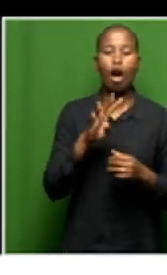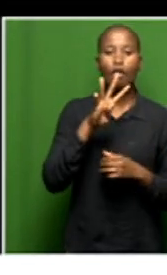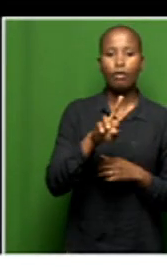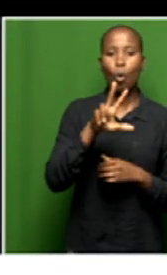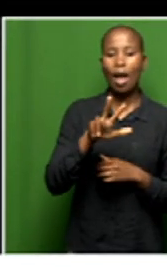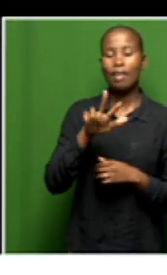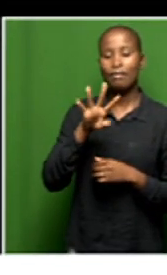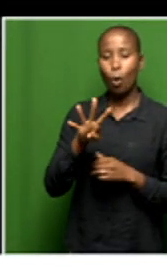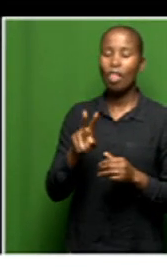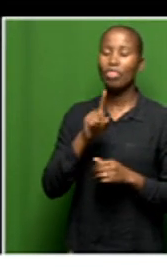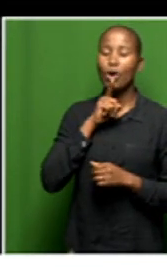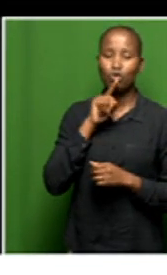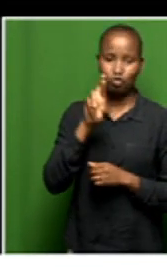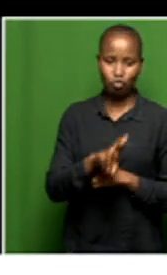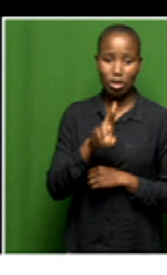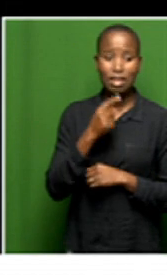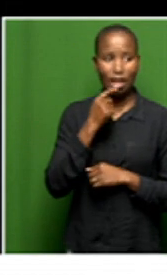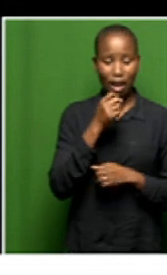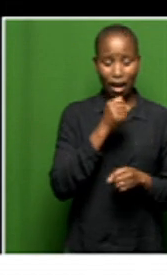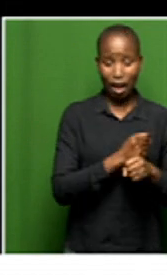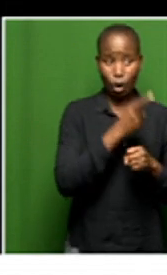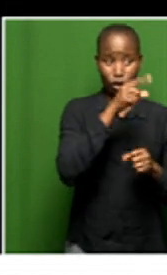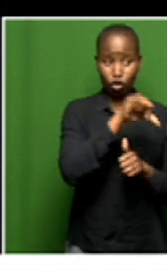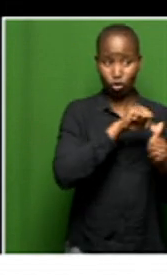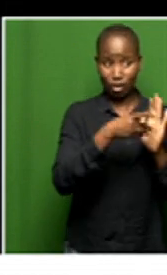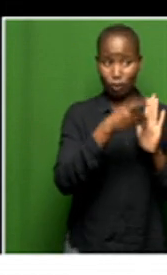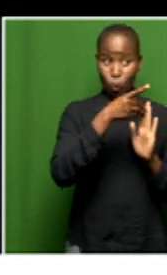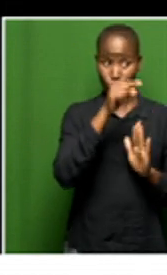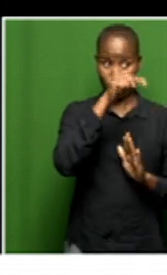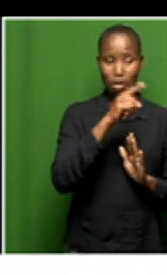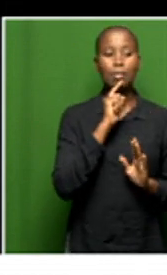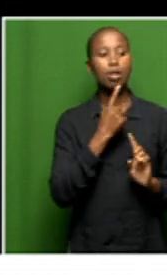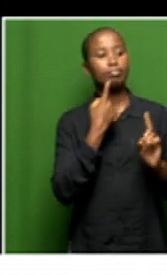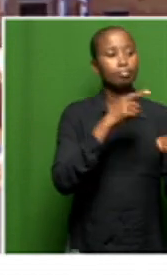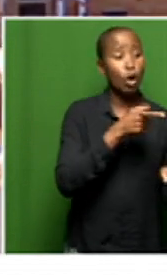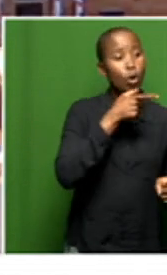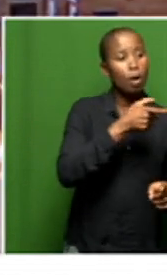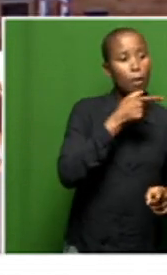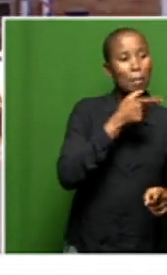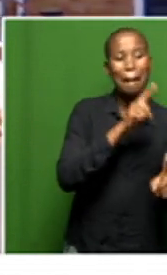494,000 rands. Efforts to reach out to the Gauteng Department of Social Development for comment